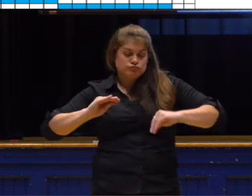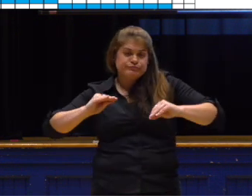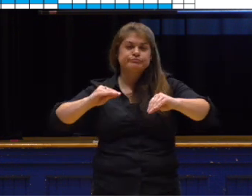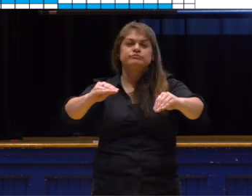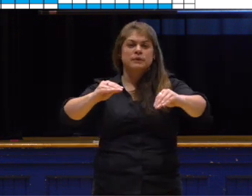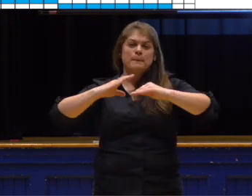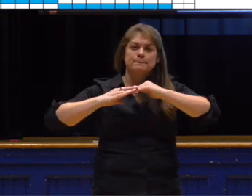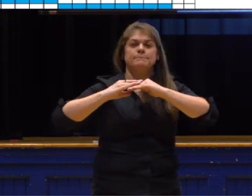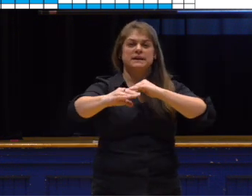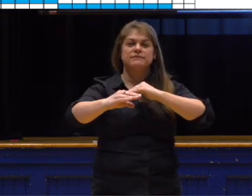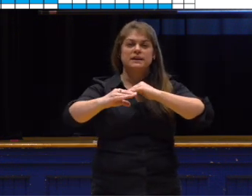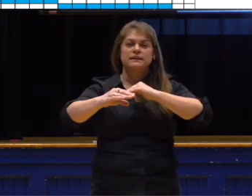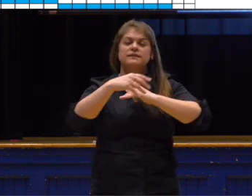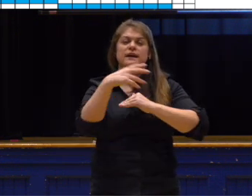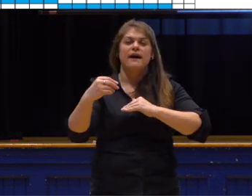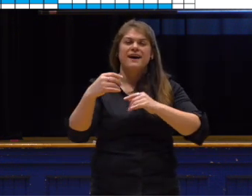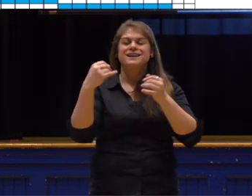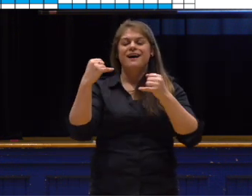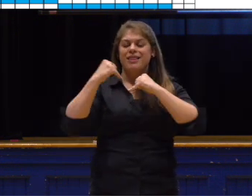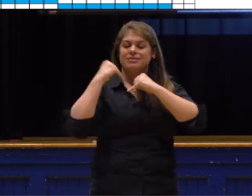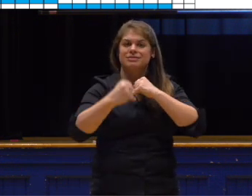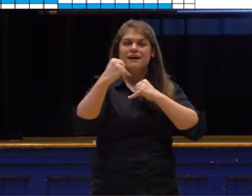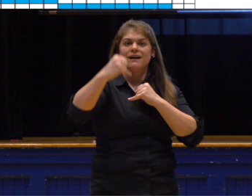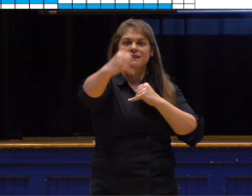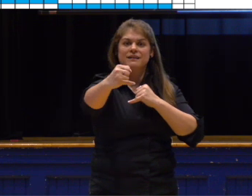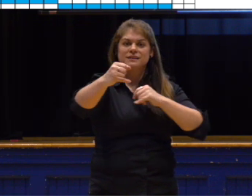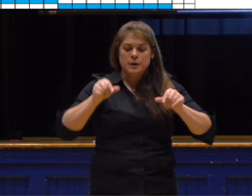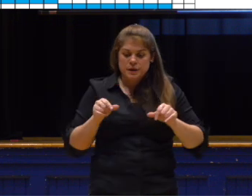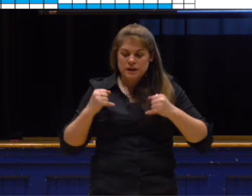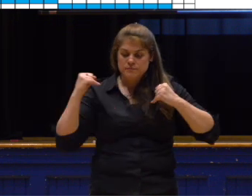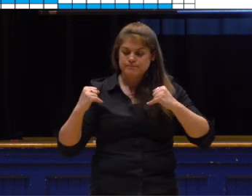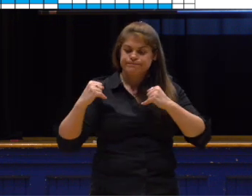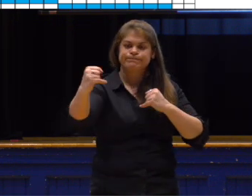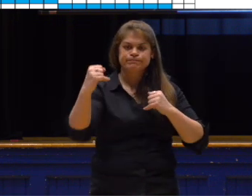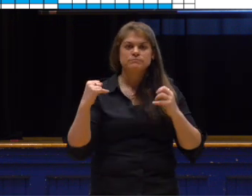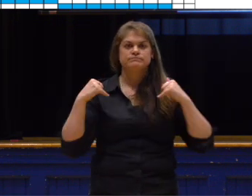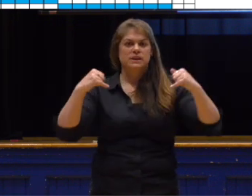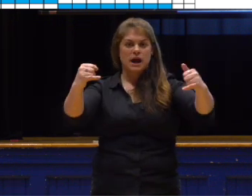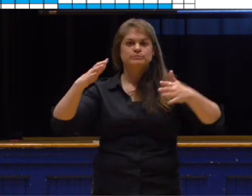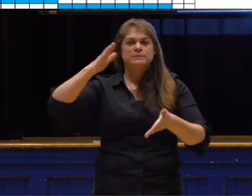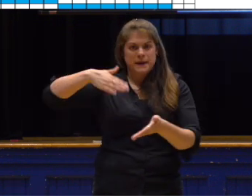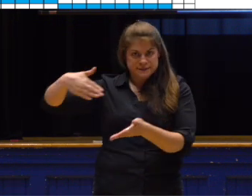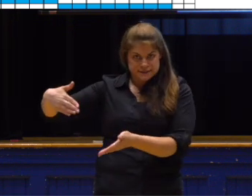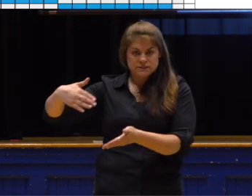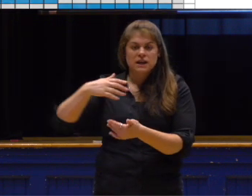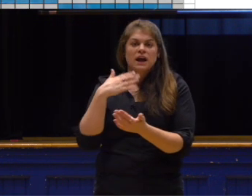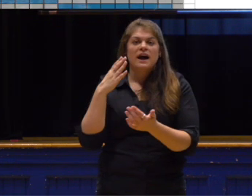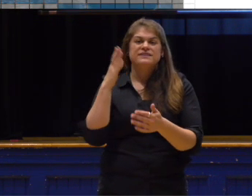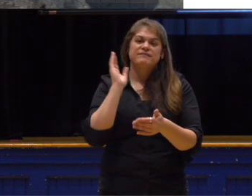paving, as well as line striping and pavement markings, and as well as the final loam and